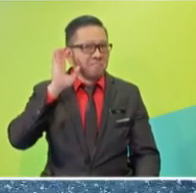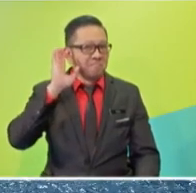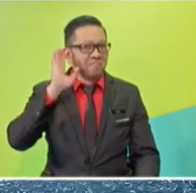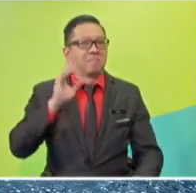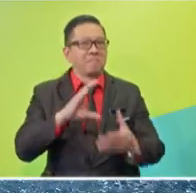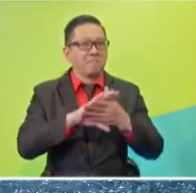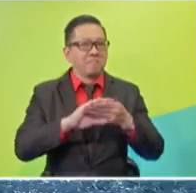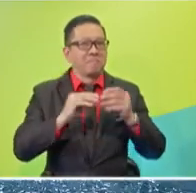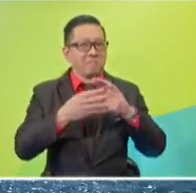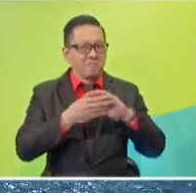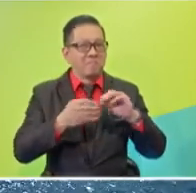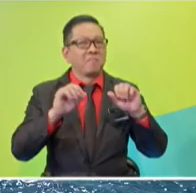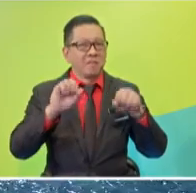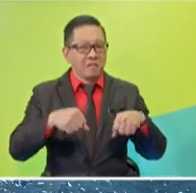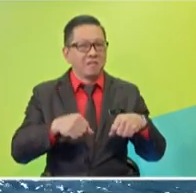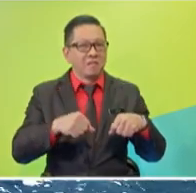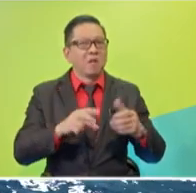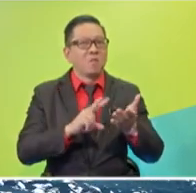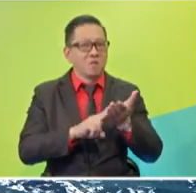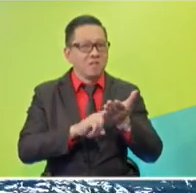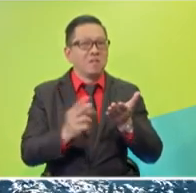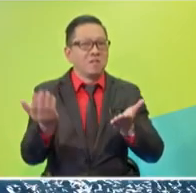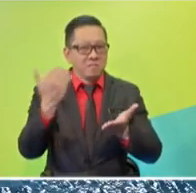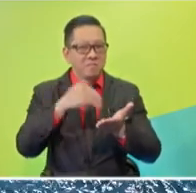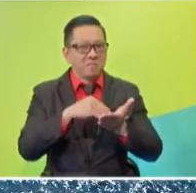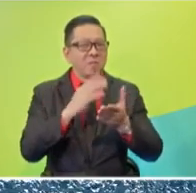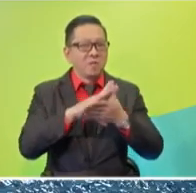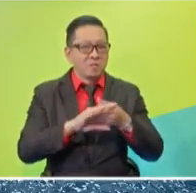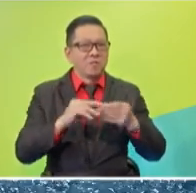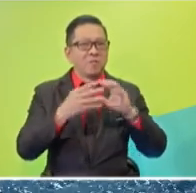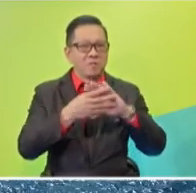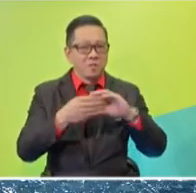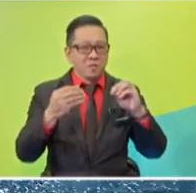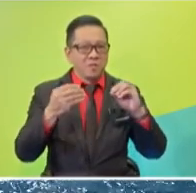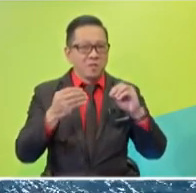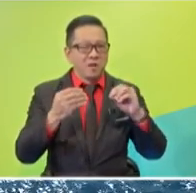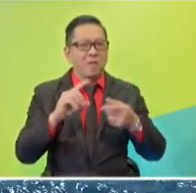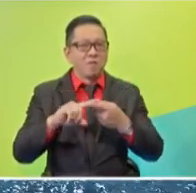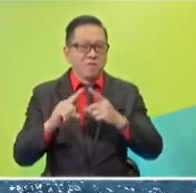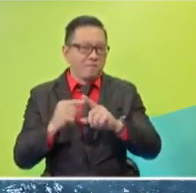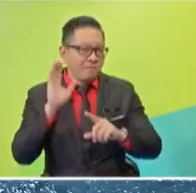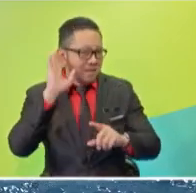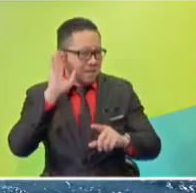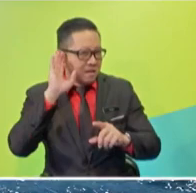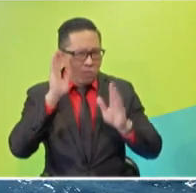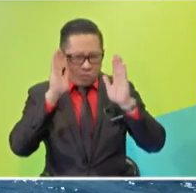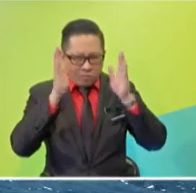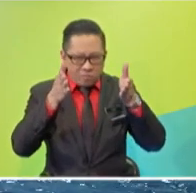description. So Ilman, can you please read again your descriptions, and the others, please listen